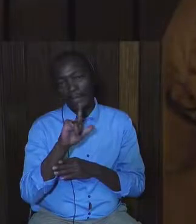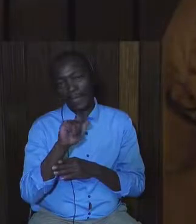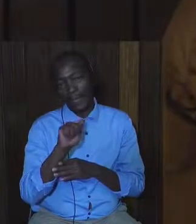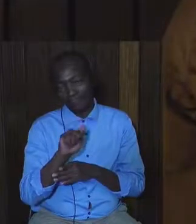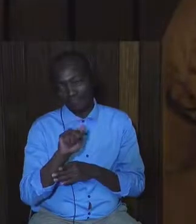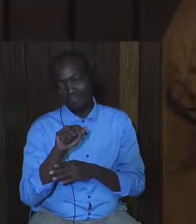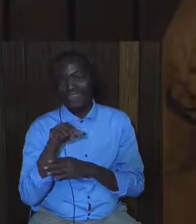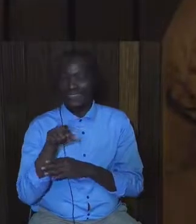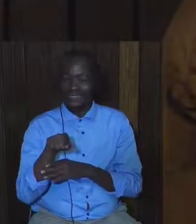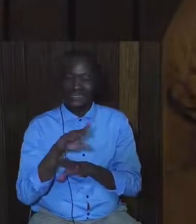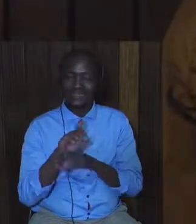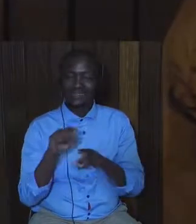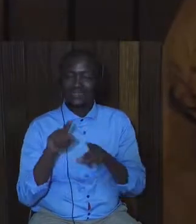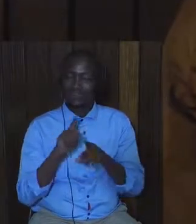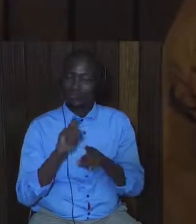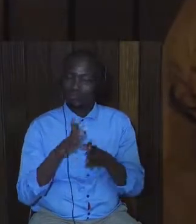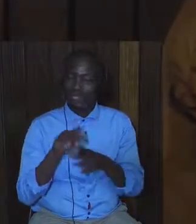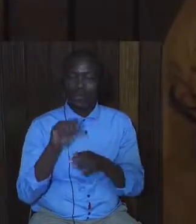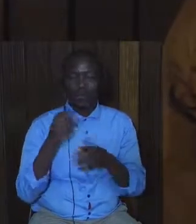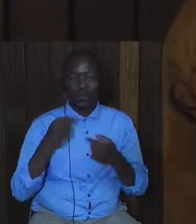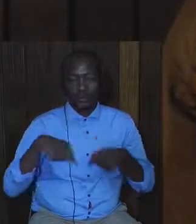concession agreement. We at the GMA